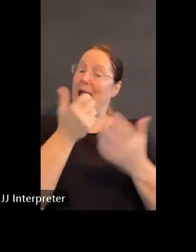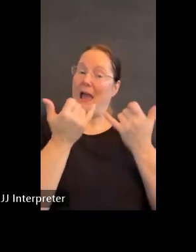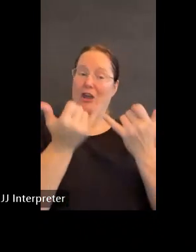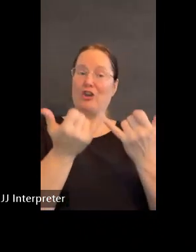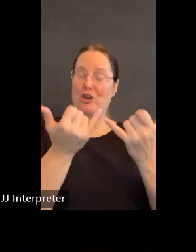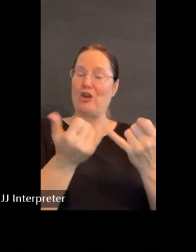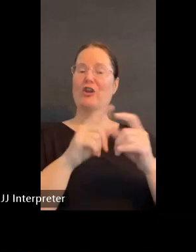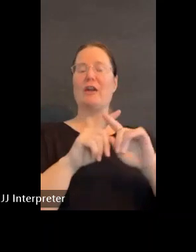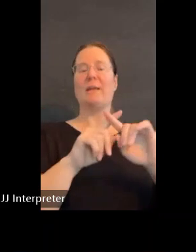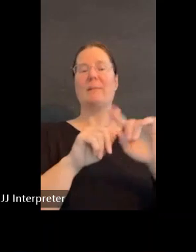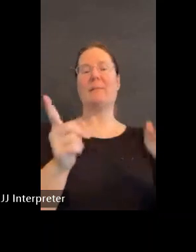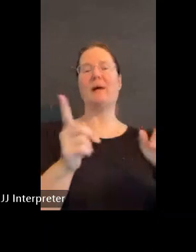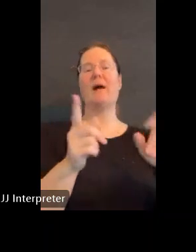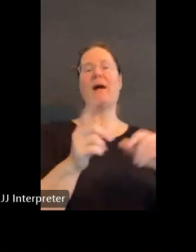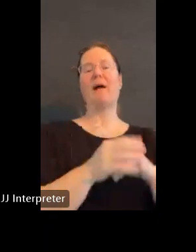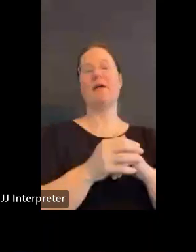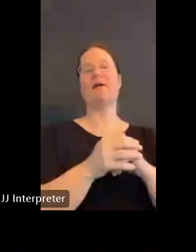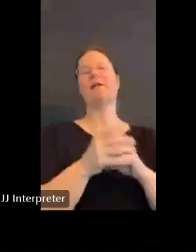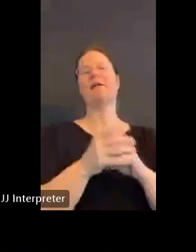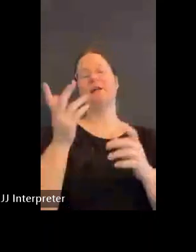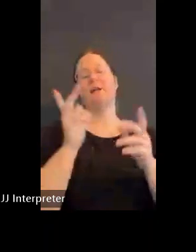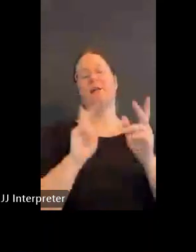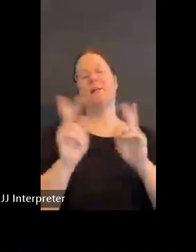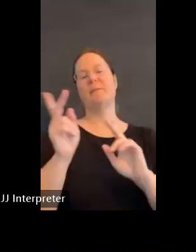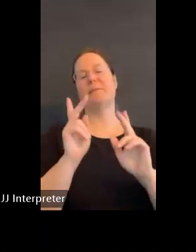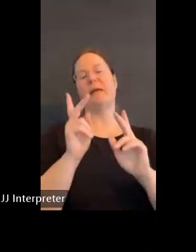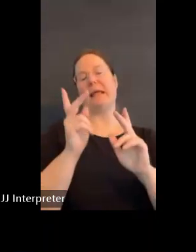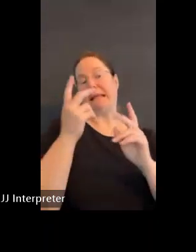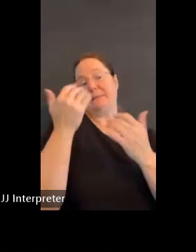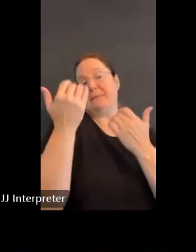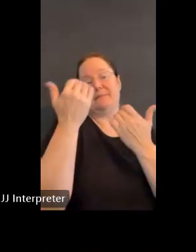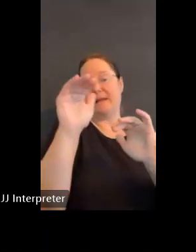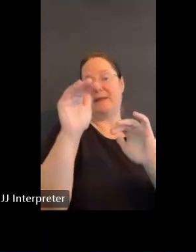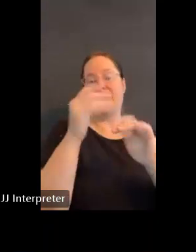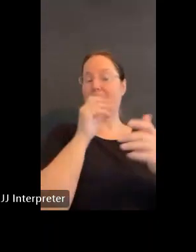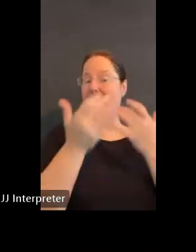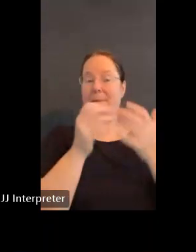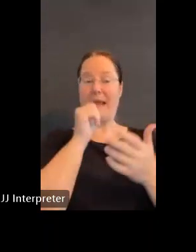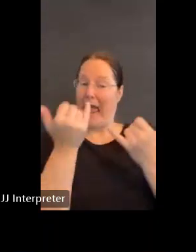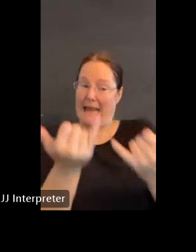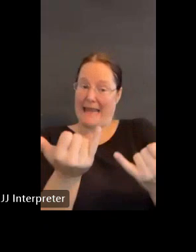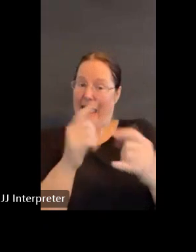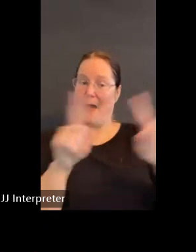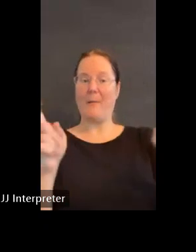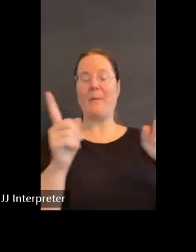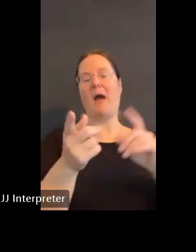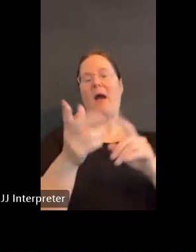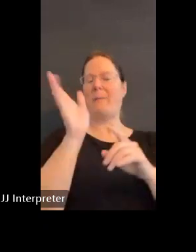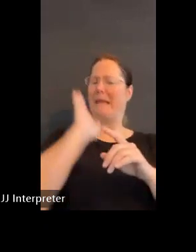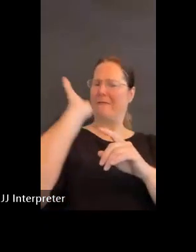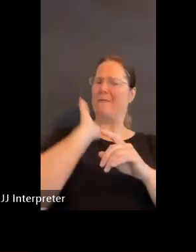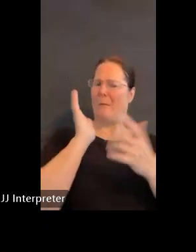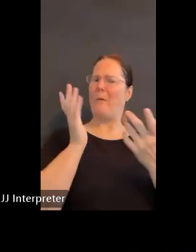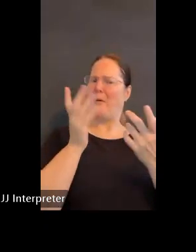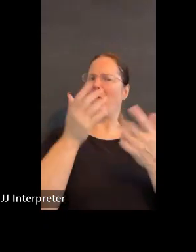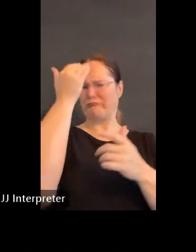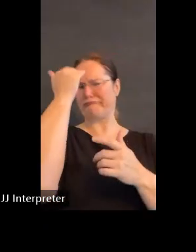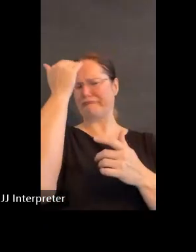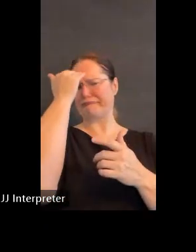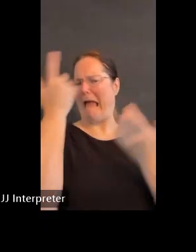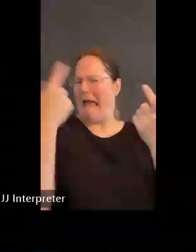that substantially limits one or more of their major life activities, but if a housing provider is aware of a previous